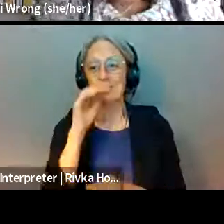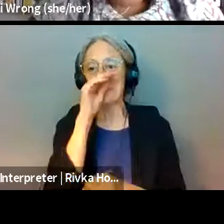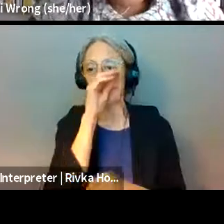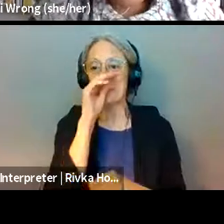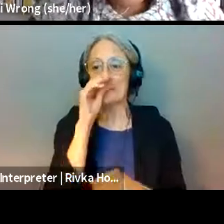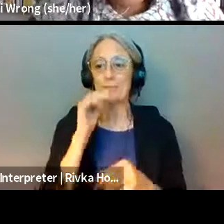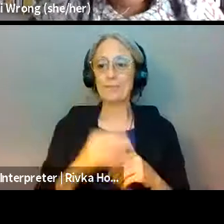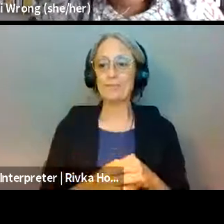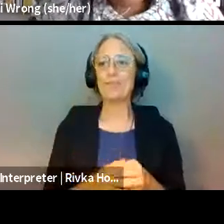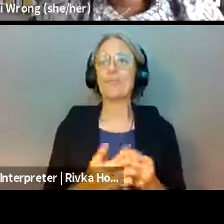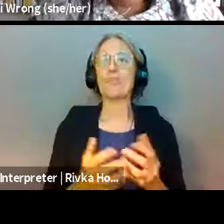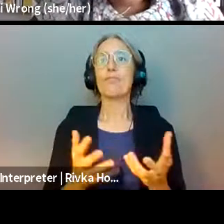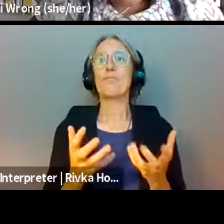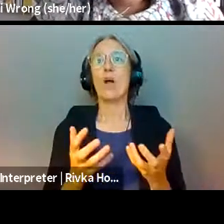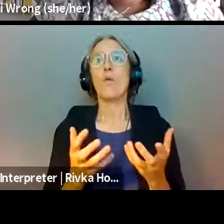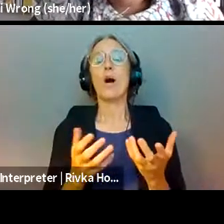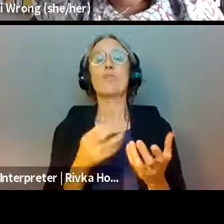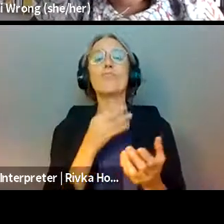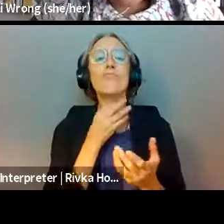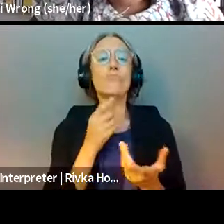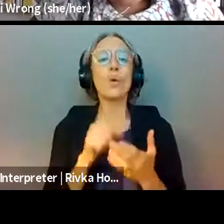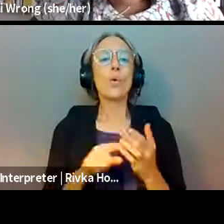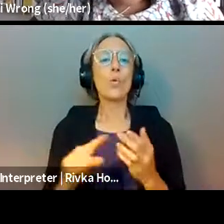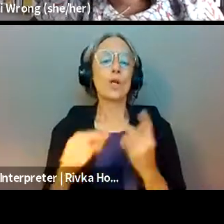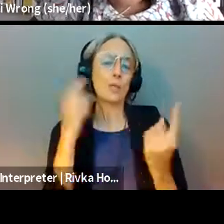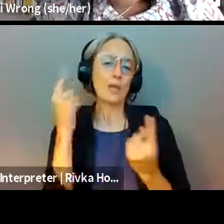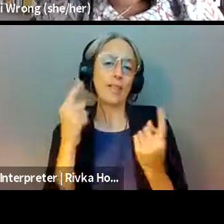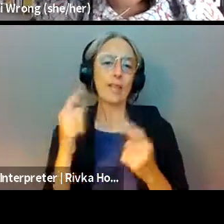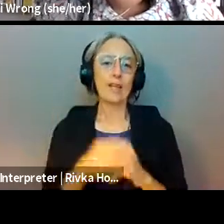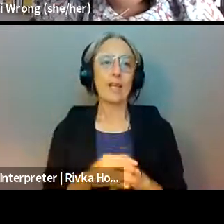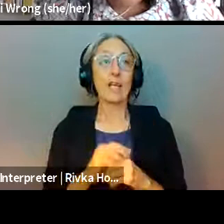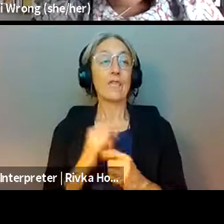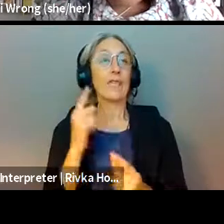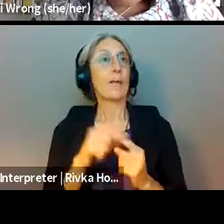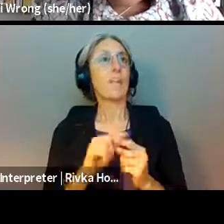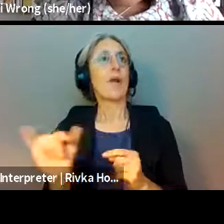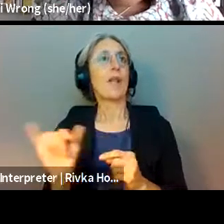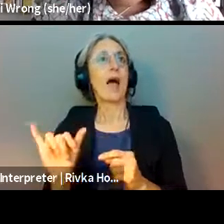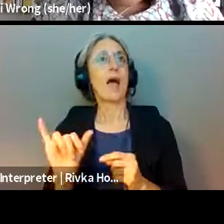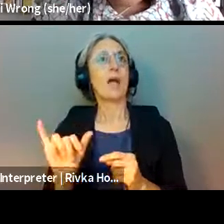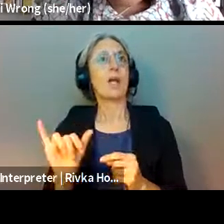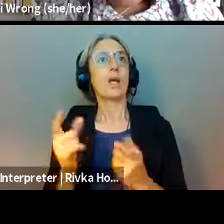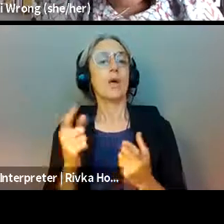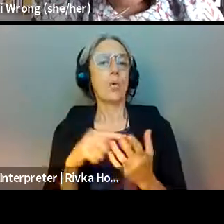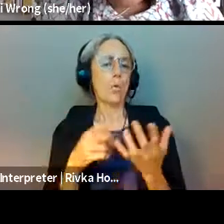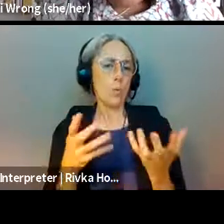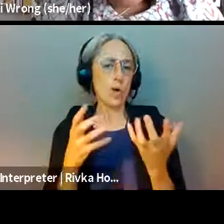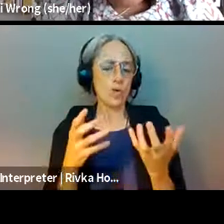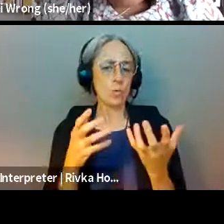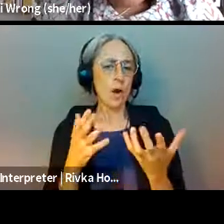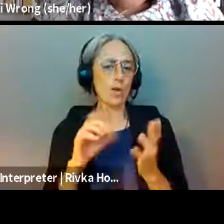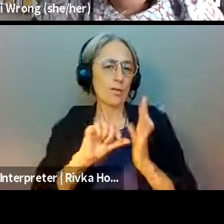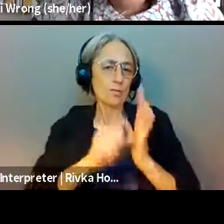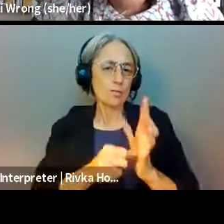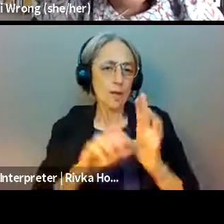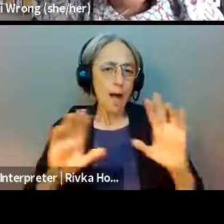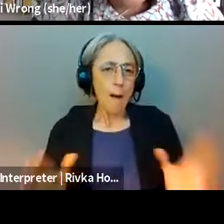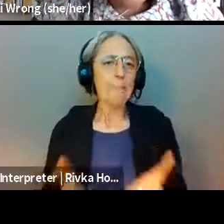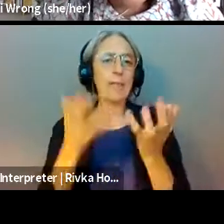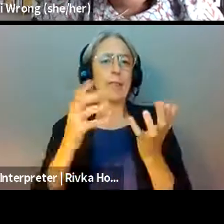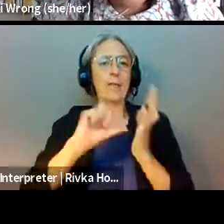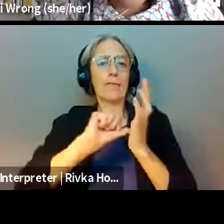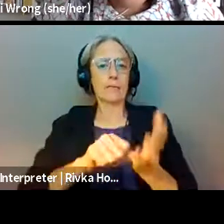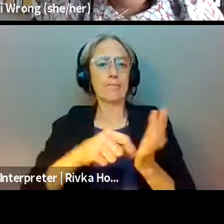Want to find out, so what's in your head when you're thinking about like what you want to uplift in terms of how